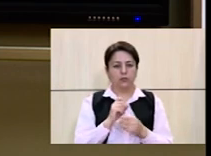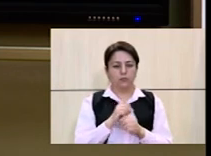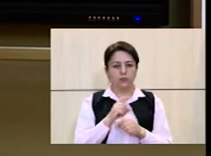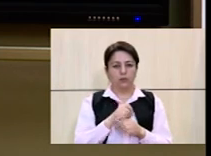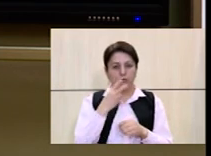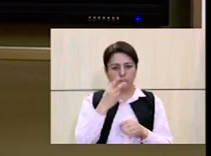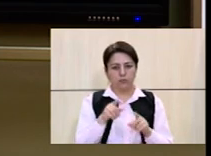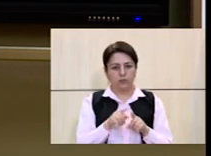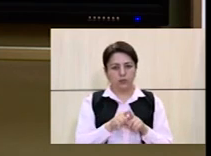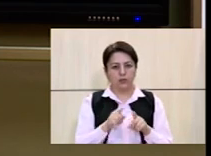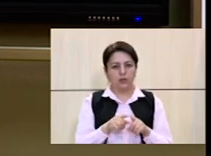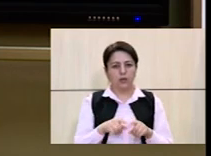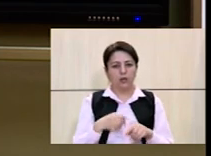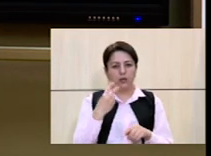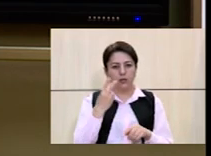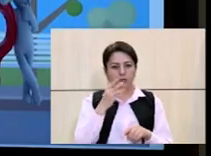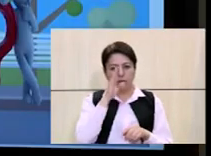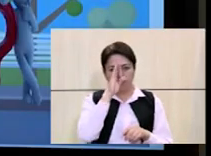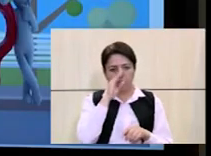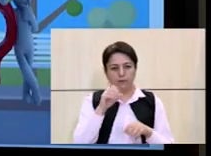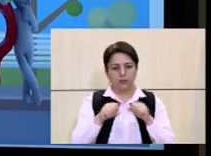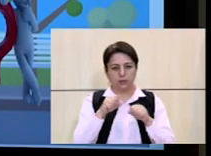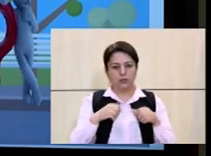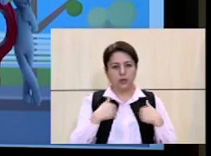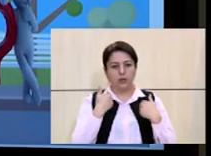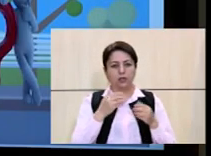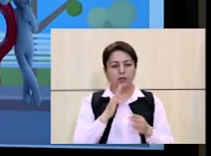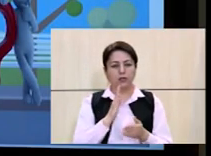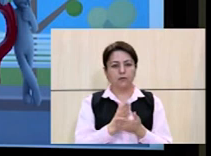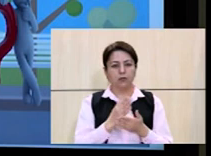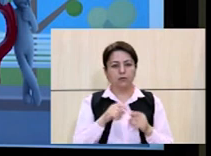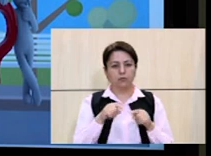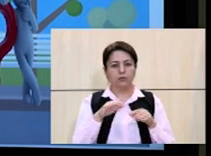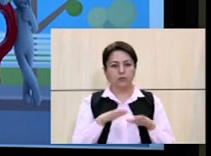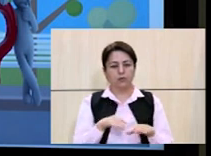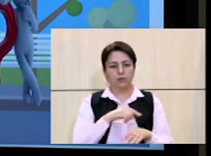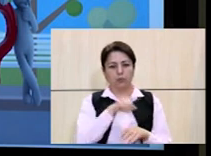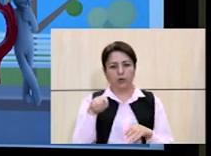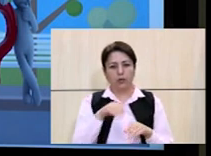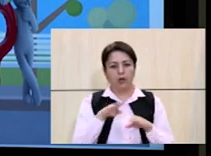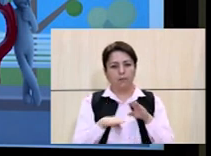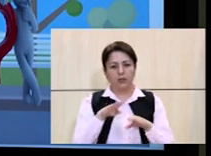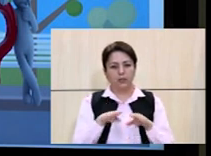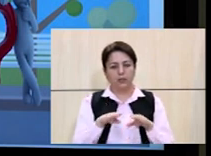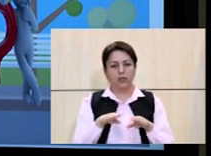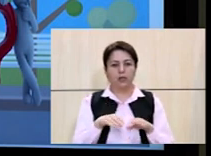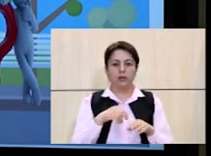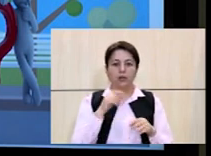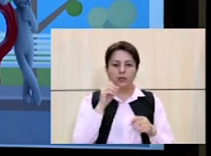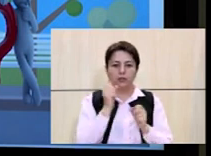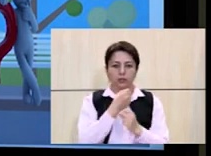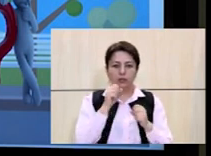Demak, ko'rib turganingizdek, ikkita bola velosipedda harakatlanmoqda. Bu yerda ularning massalari va tezliklari